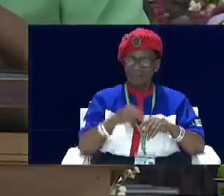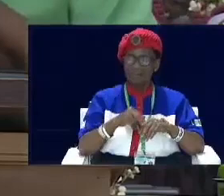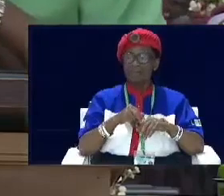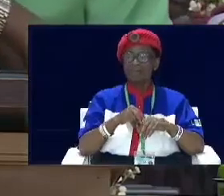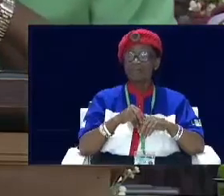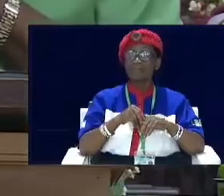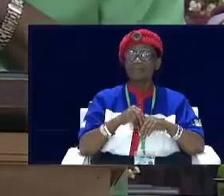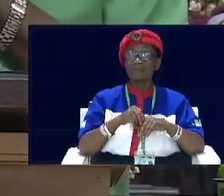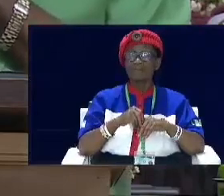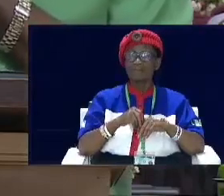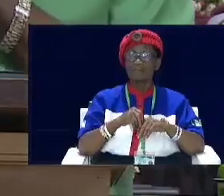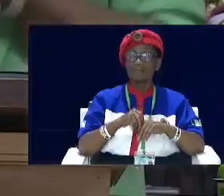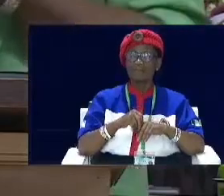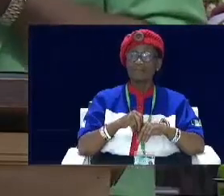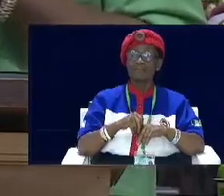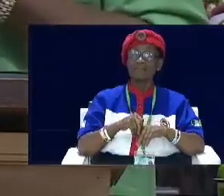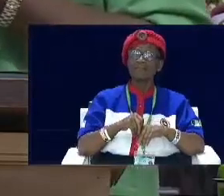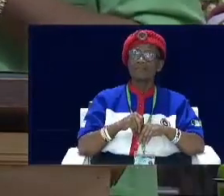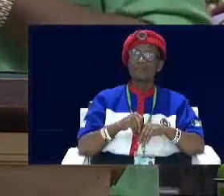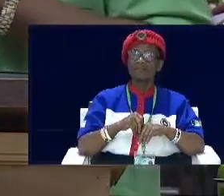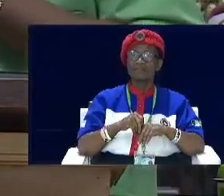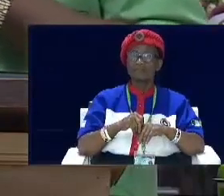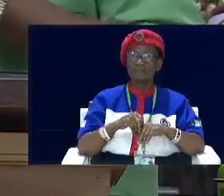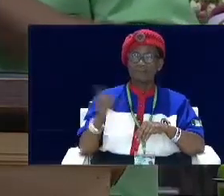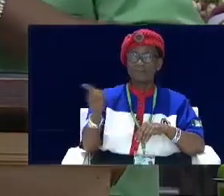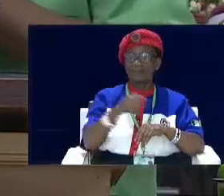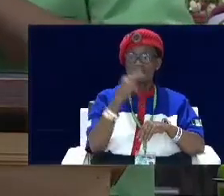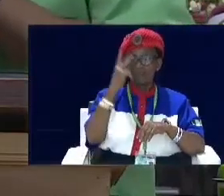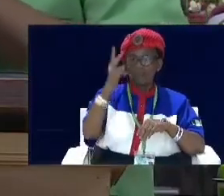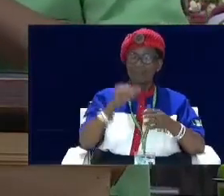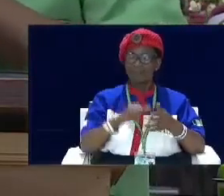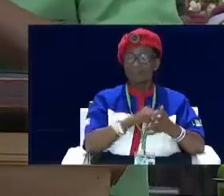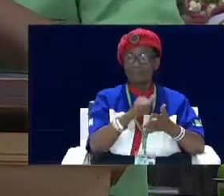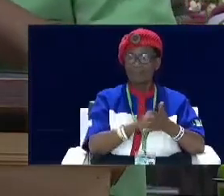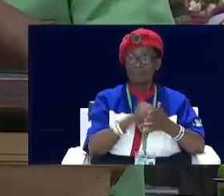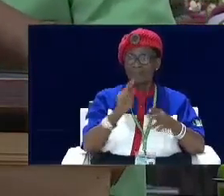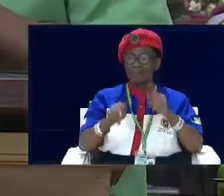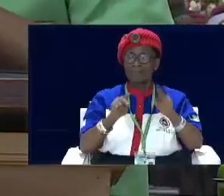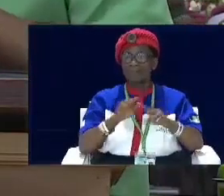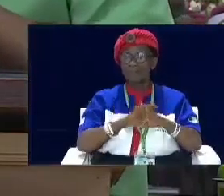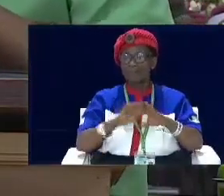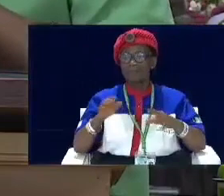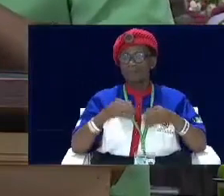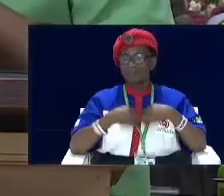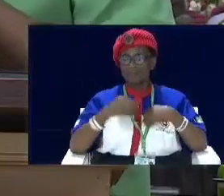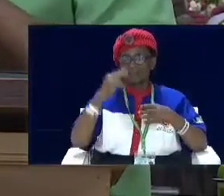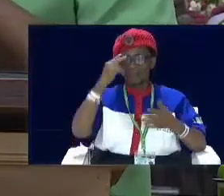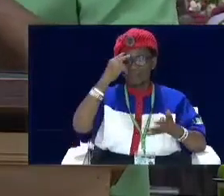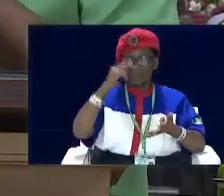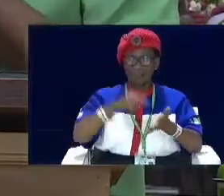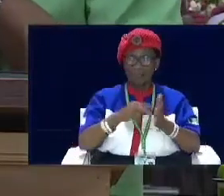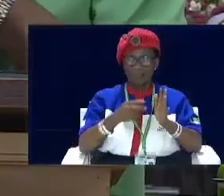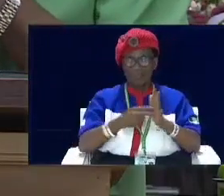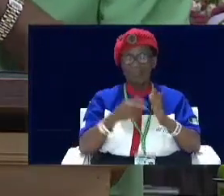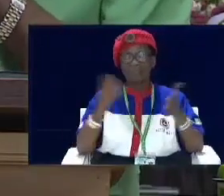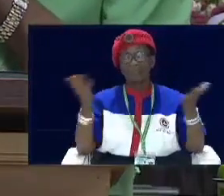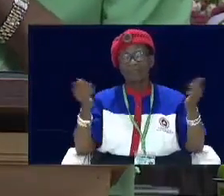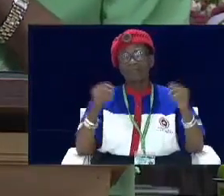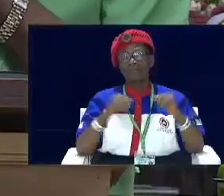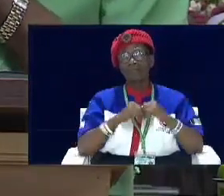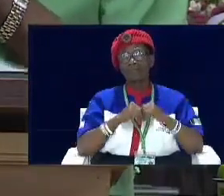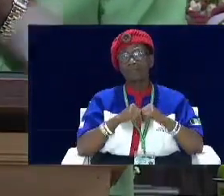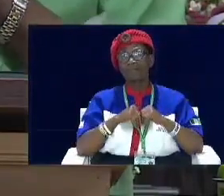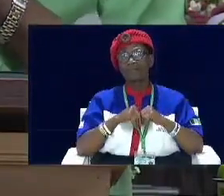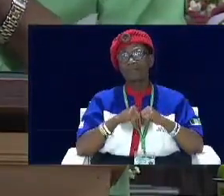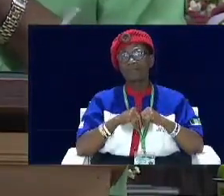o. I said, those people don't have purpose. Àwọn yẹn wọ́n mọ ìdí tí